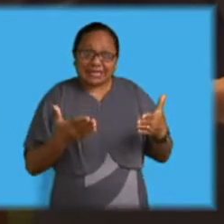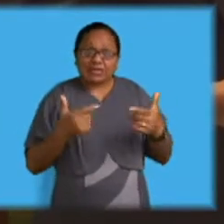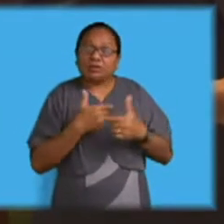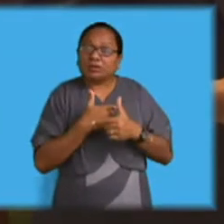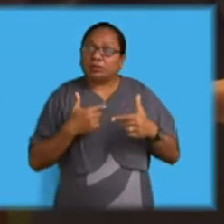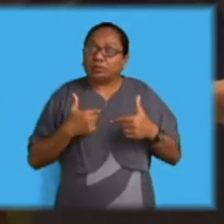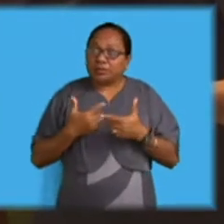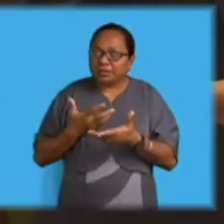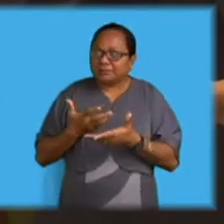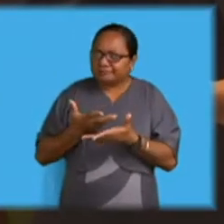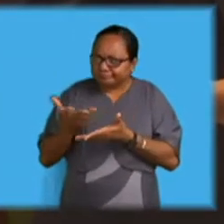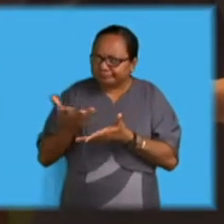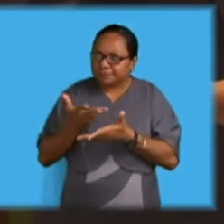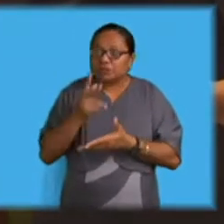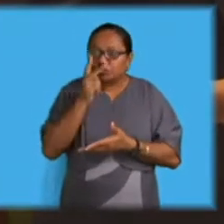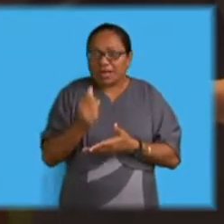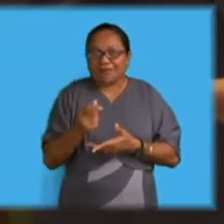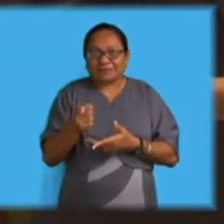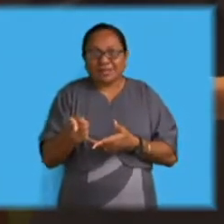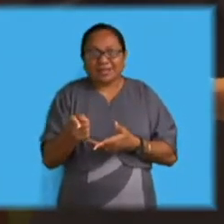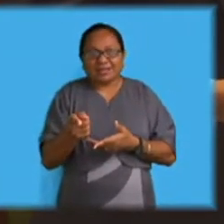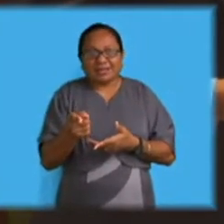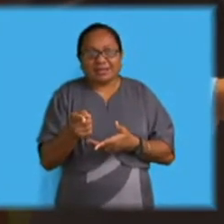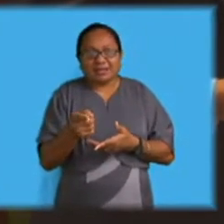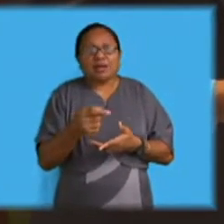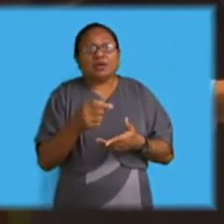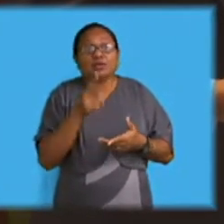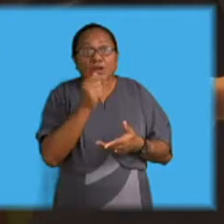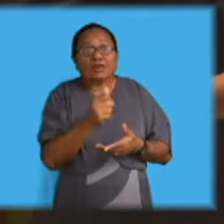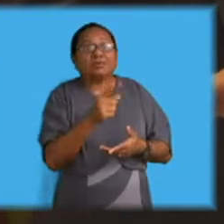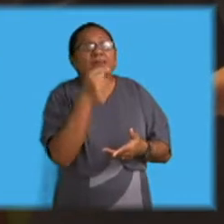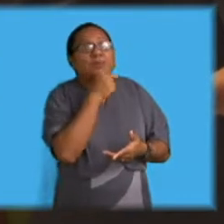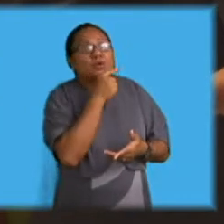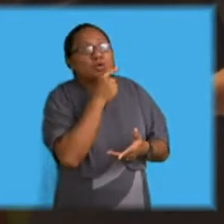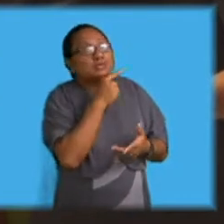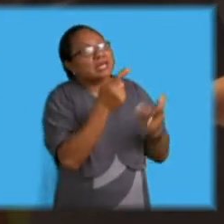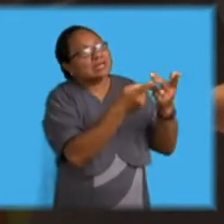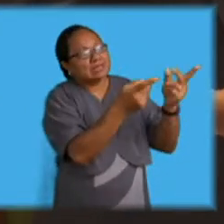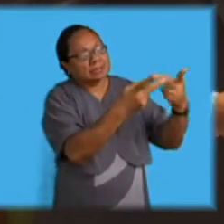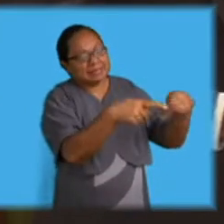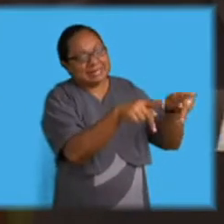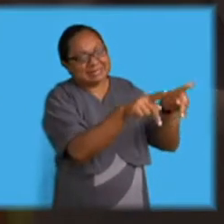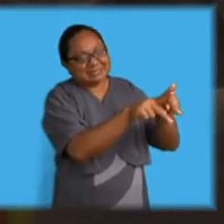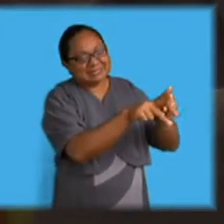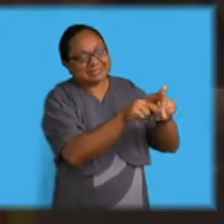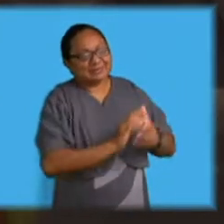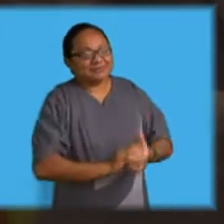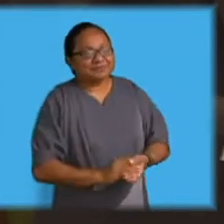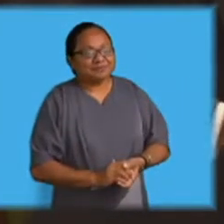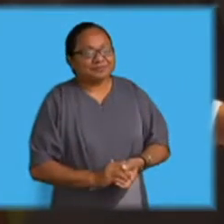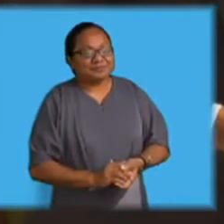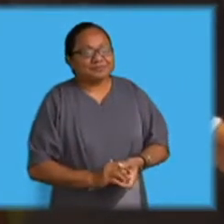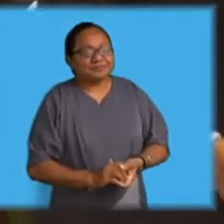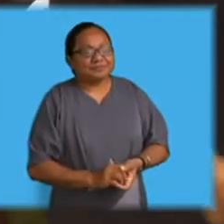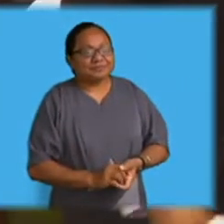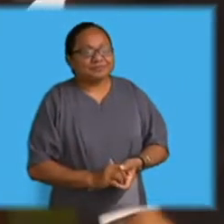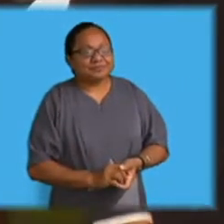to look after those children, the boys, in a separate makeshift hostel. Thank you.